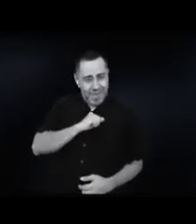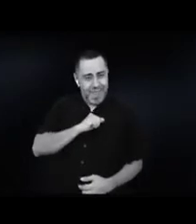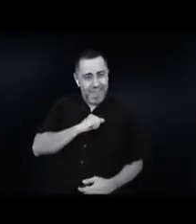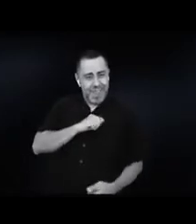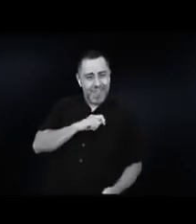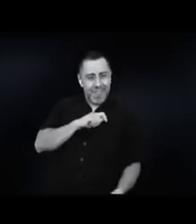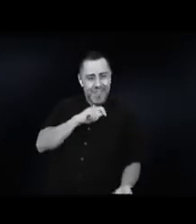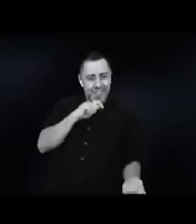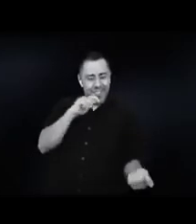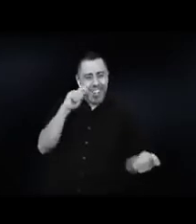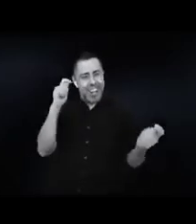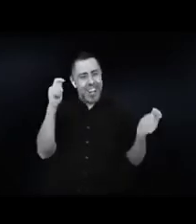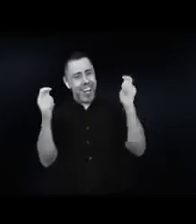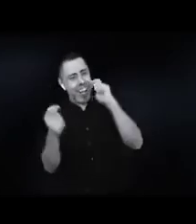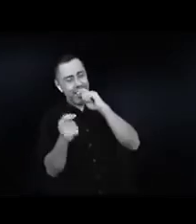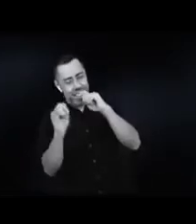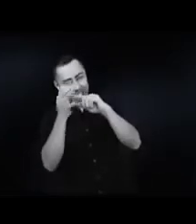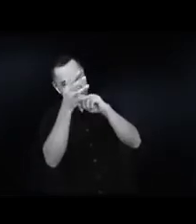falling for me.